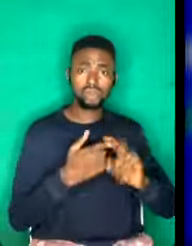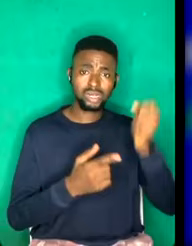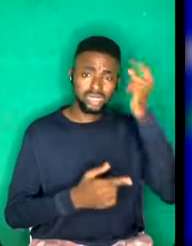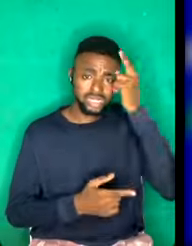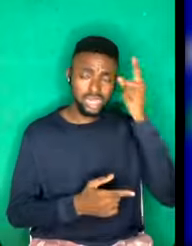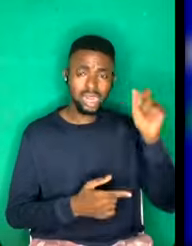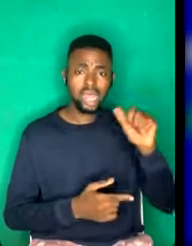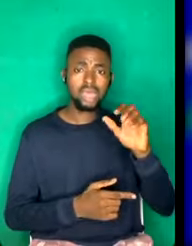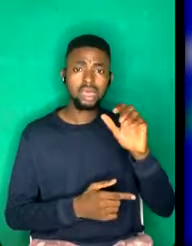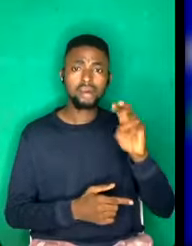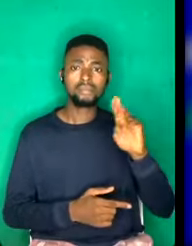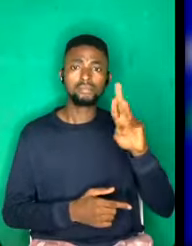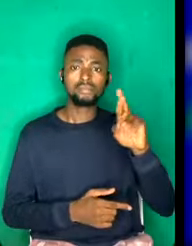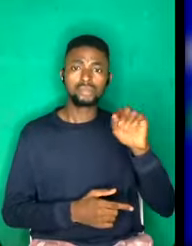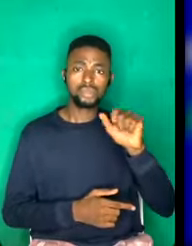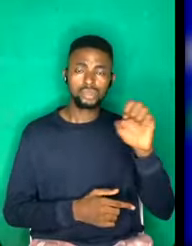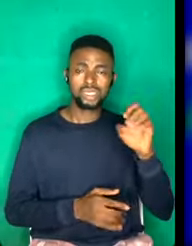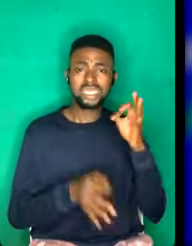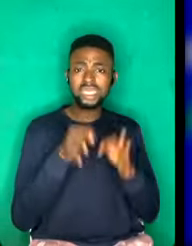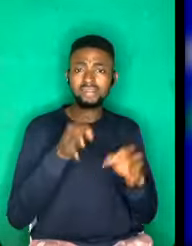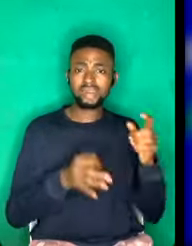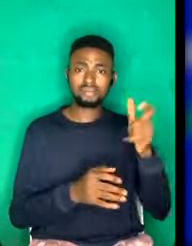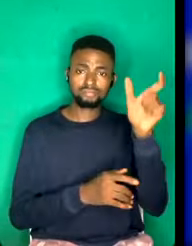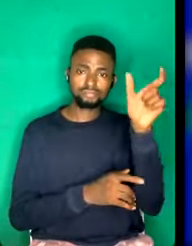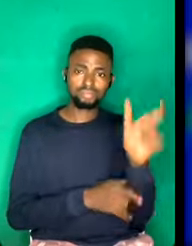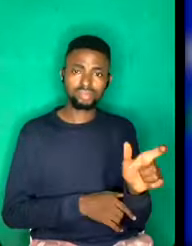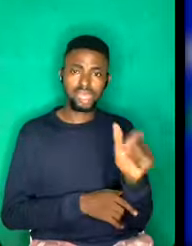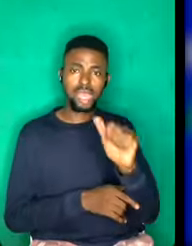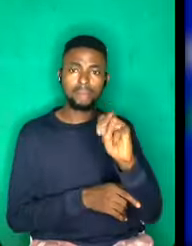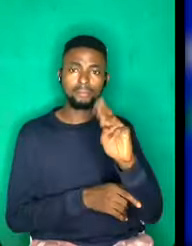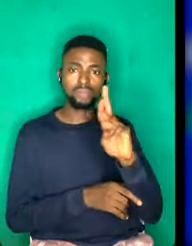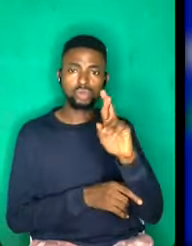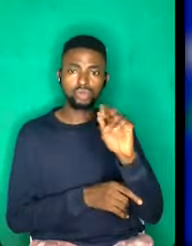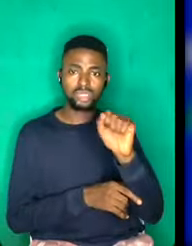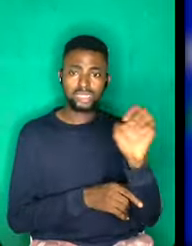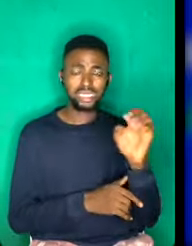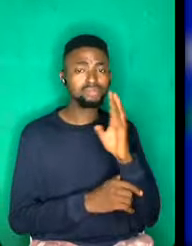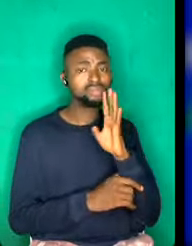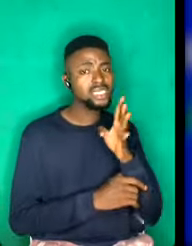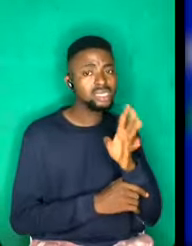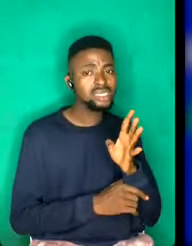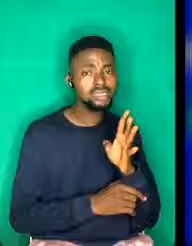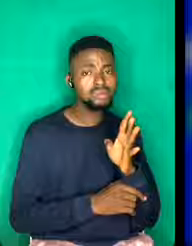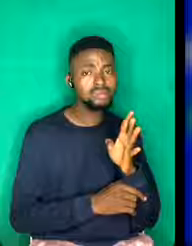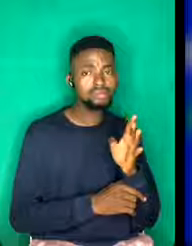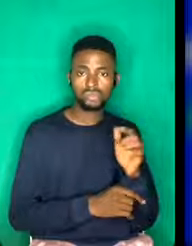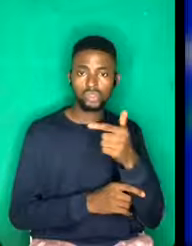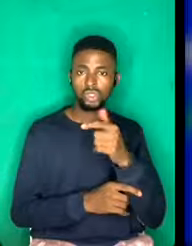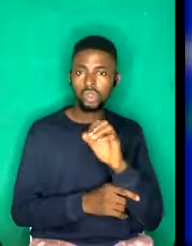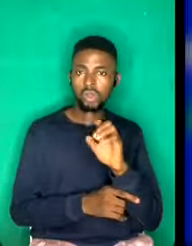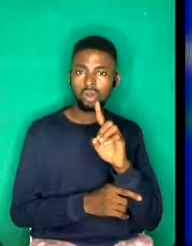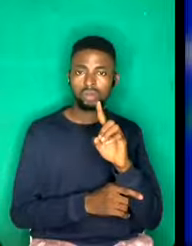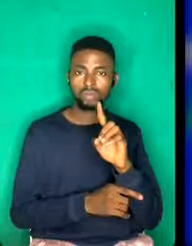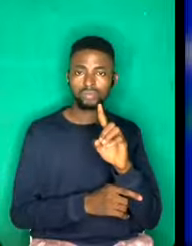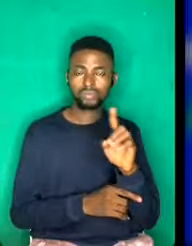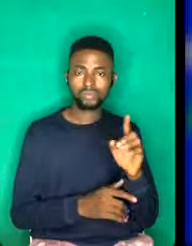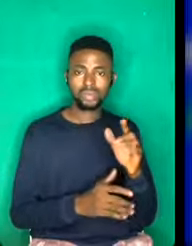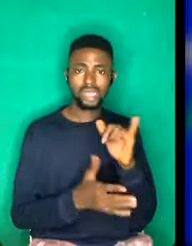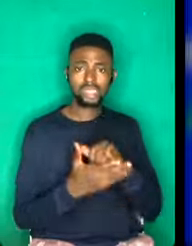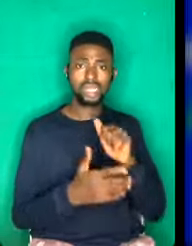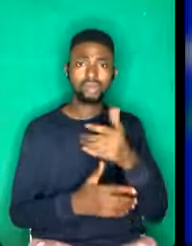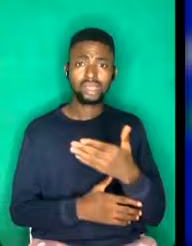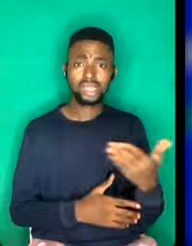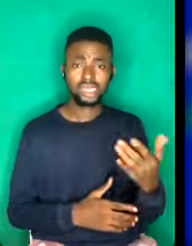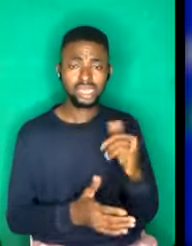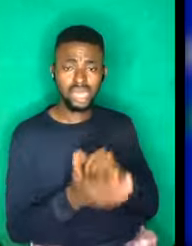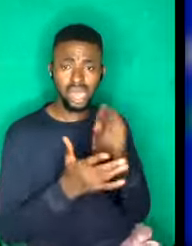Ambrose is speaking, so when I mean speaking, is signing, Godfrey does not begin ahead. That's another thing too as well, which I've